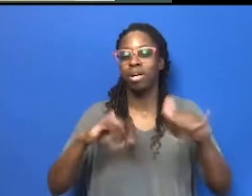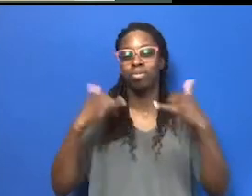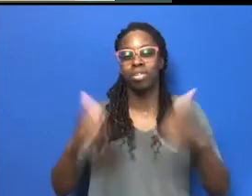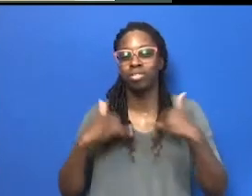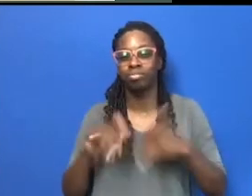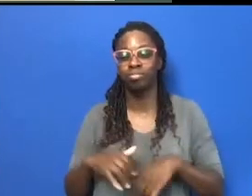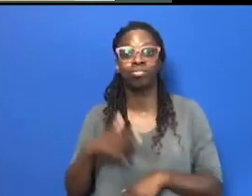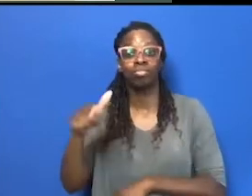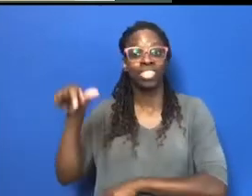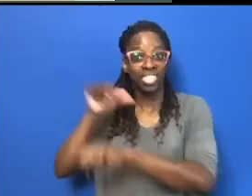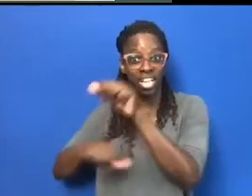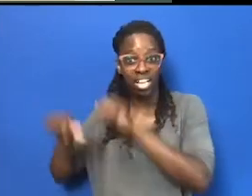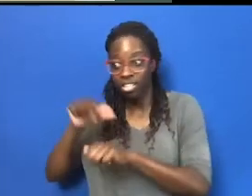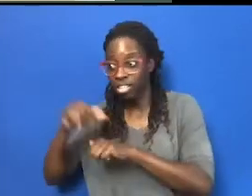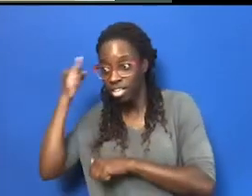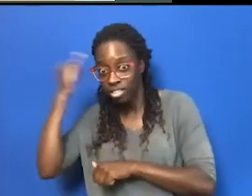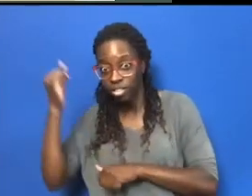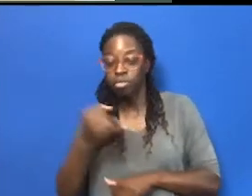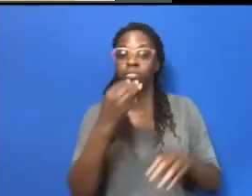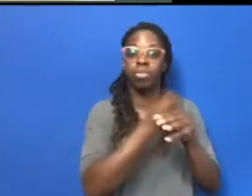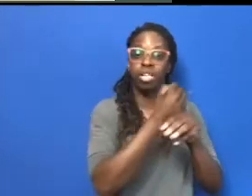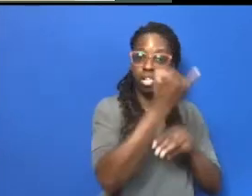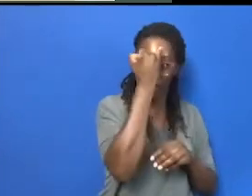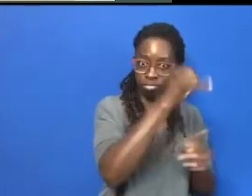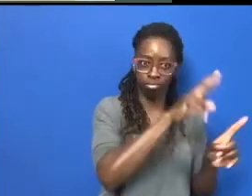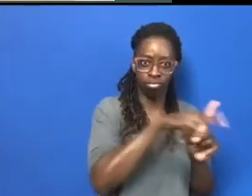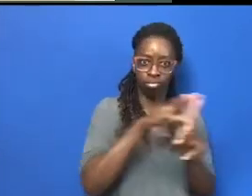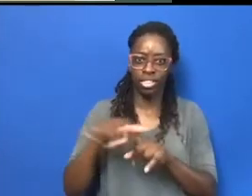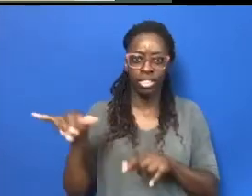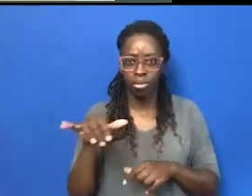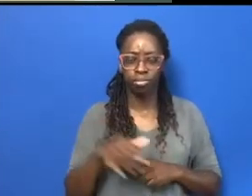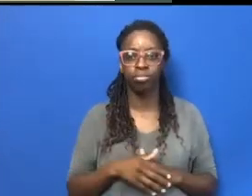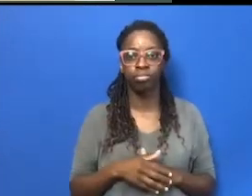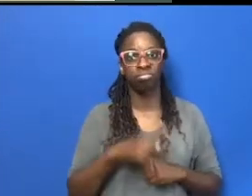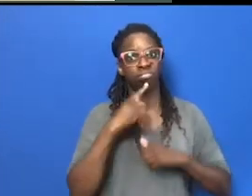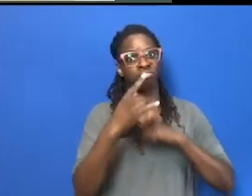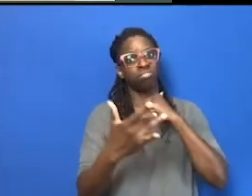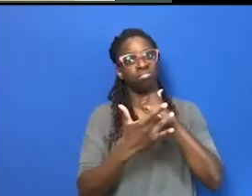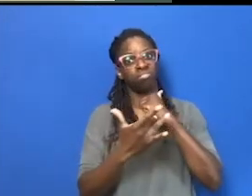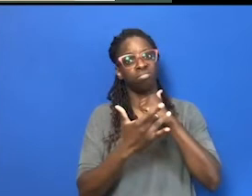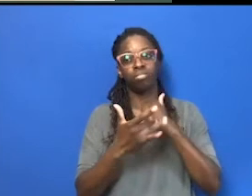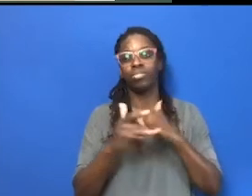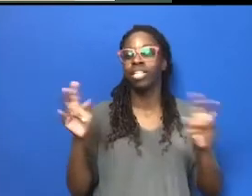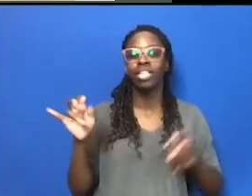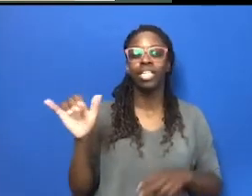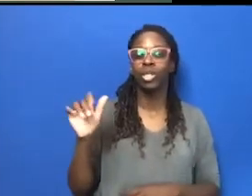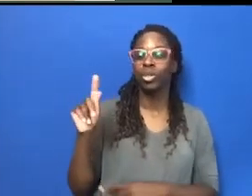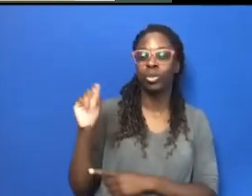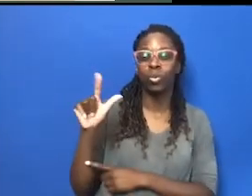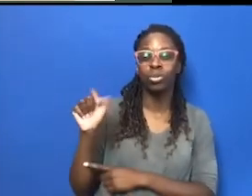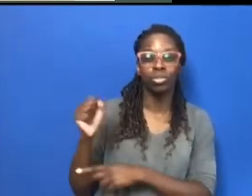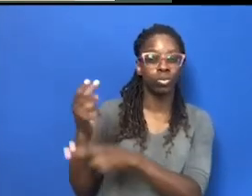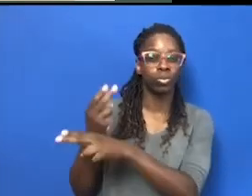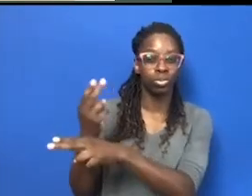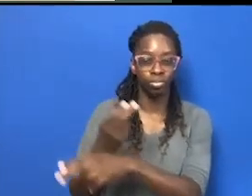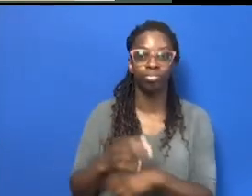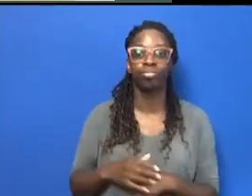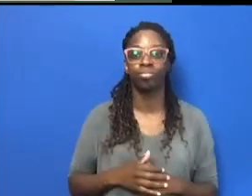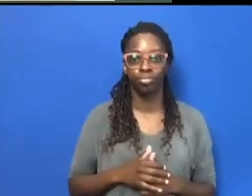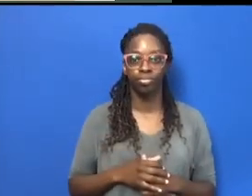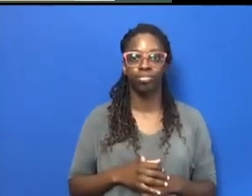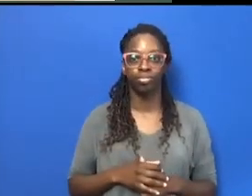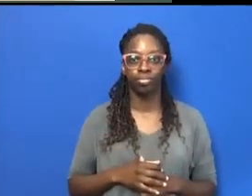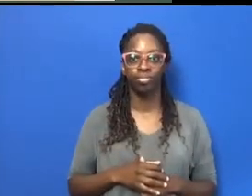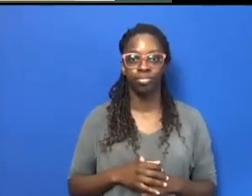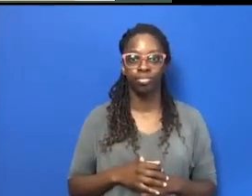math concepts. And even if we think of technology as tools, using different tools. Another example I like to think about is Tupperware. When you're a mom and your little baby crawls